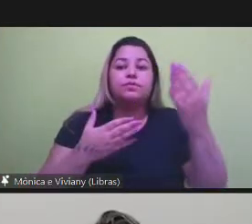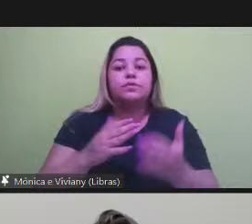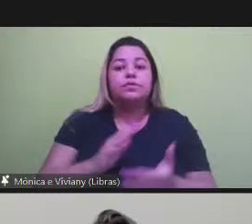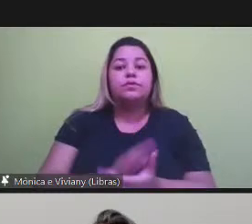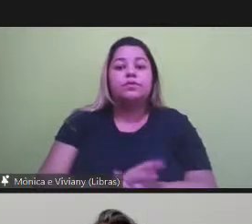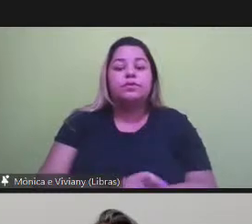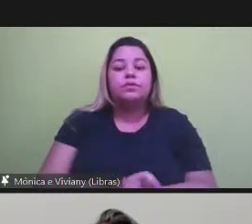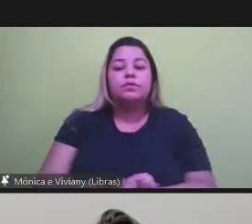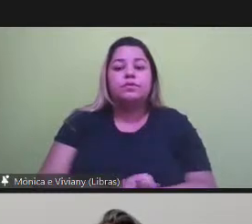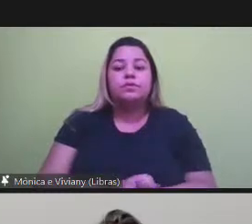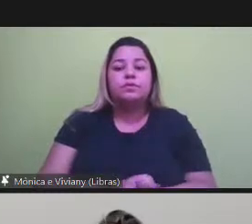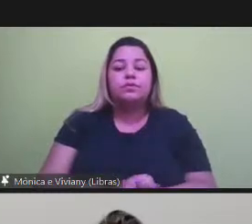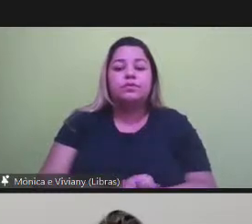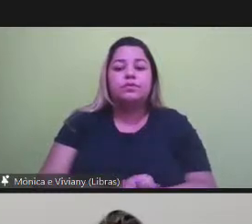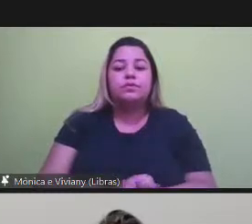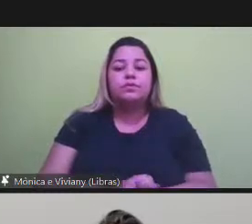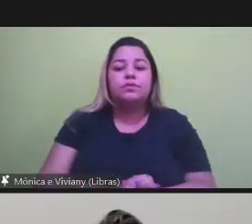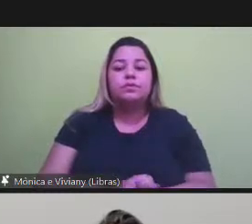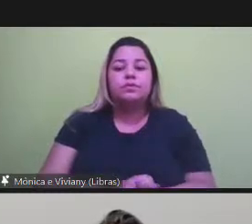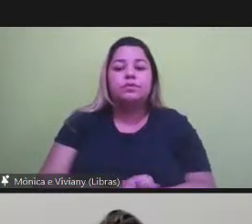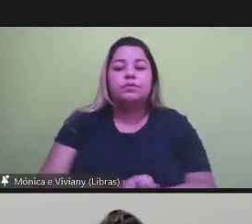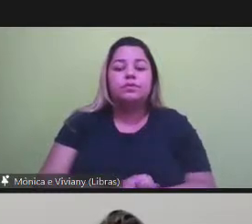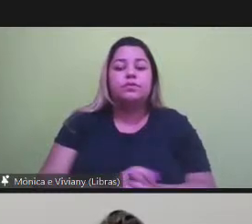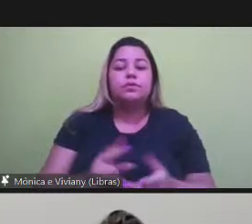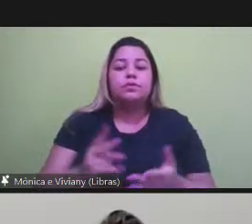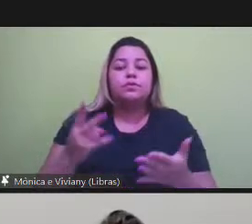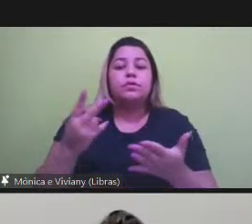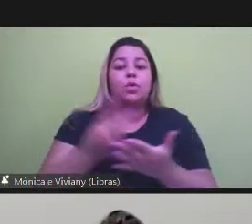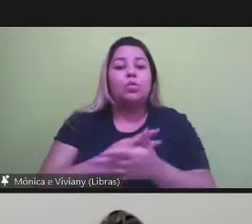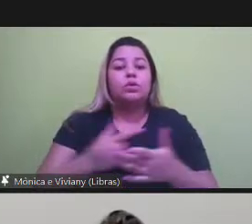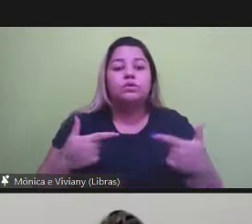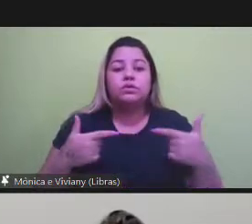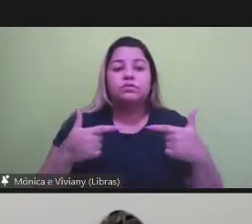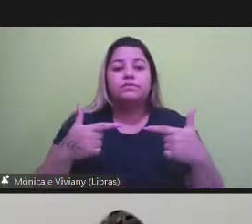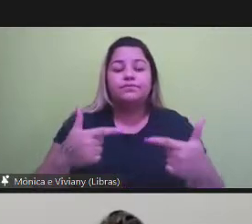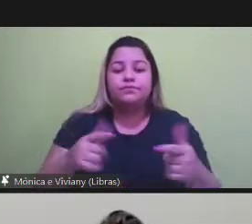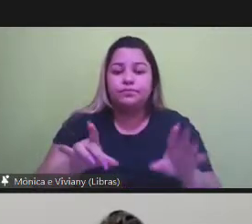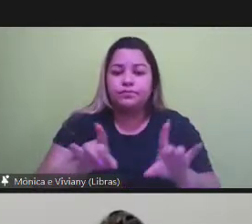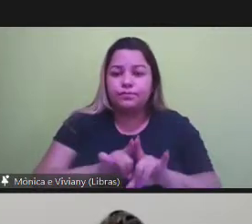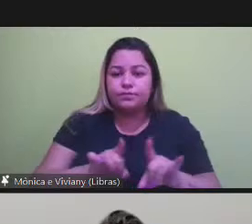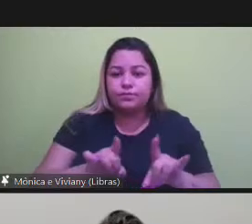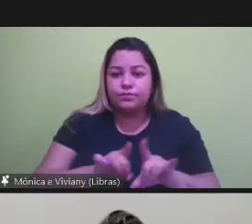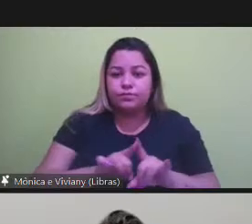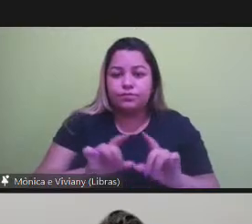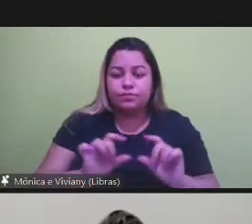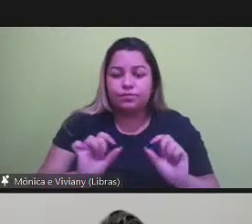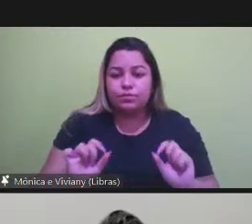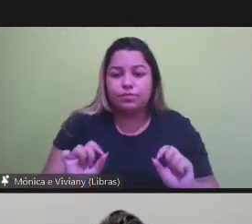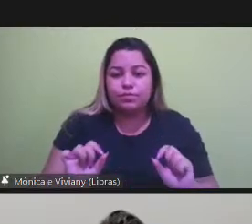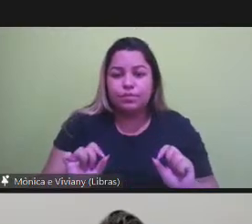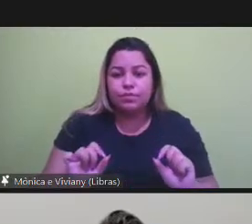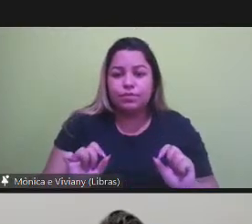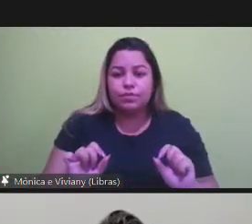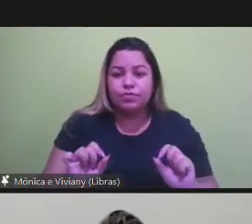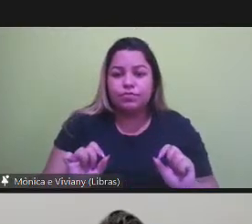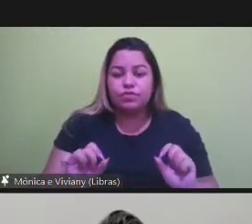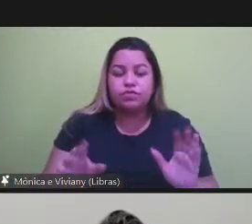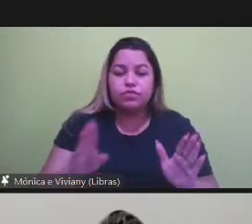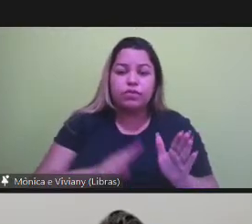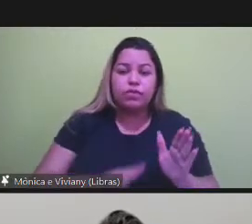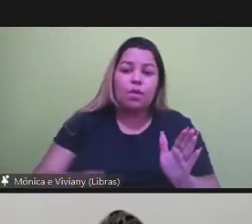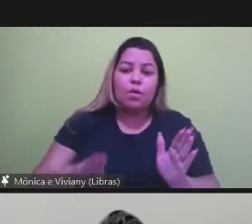Thank you very much for the question. In fact, which will be one of the challenges, how can